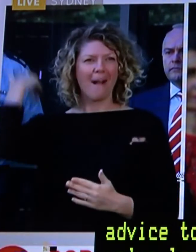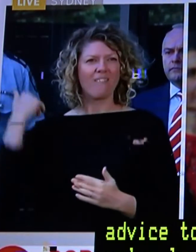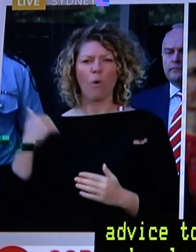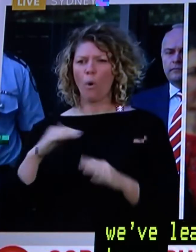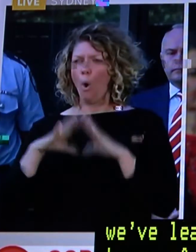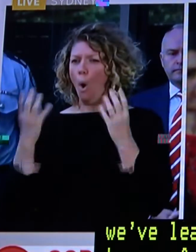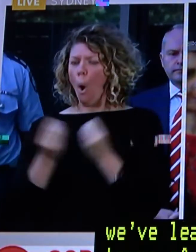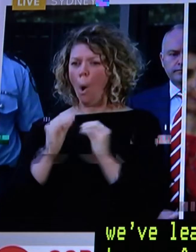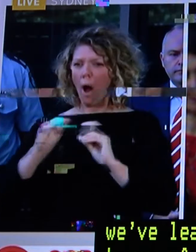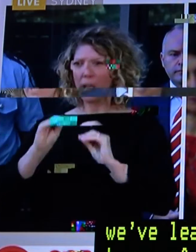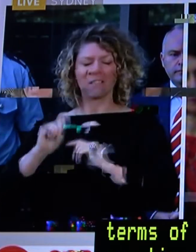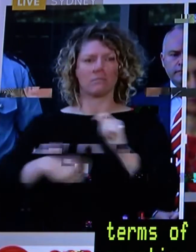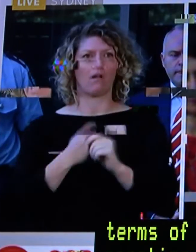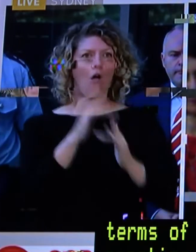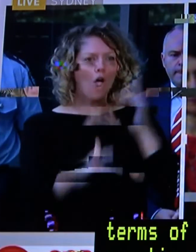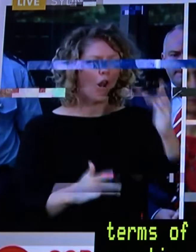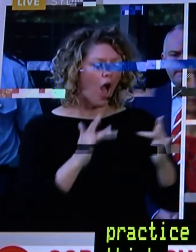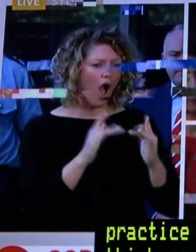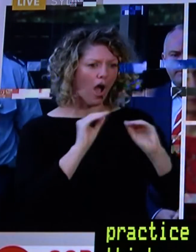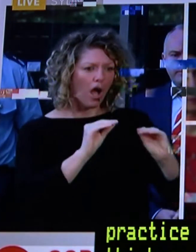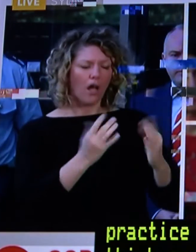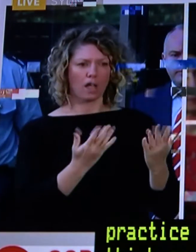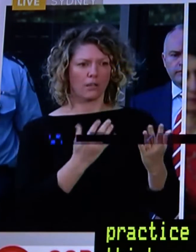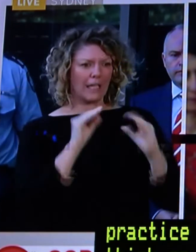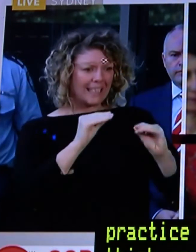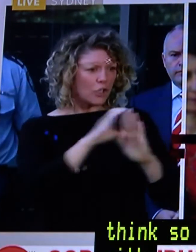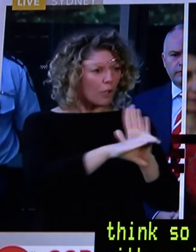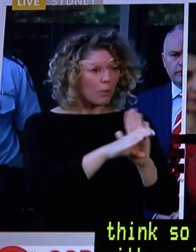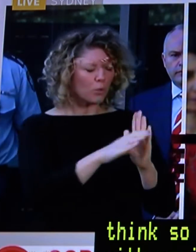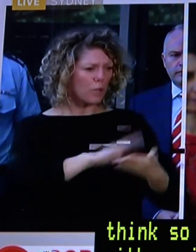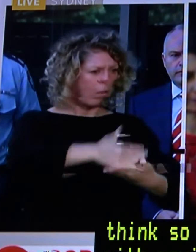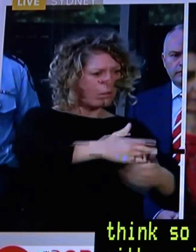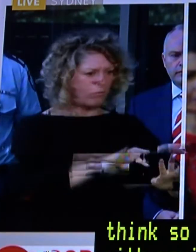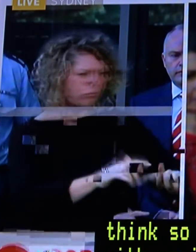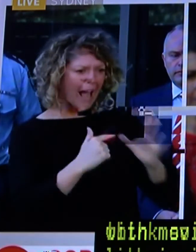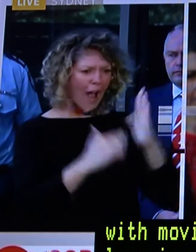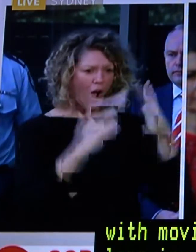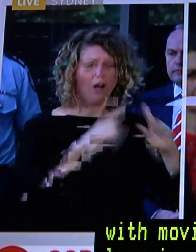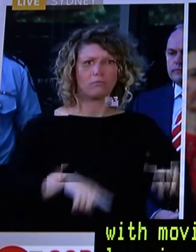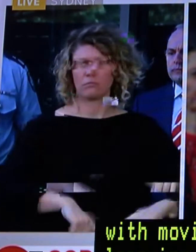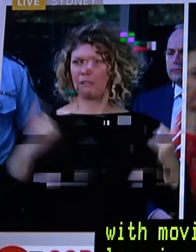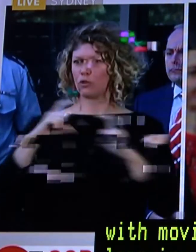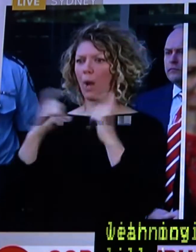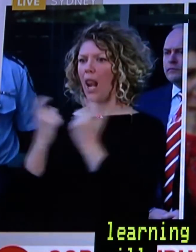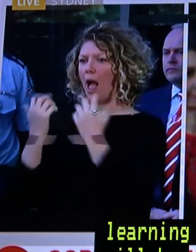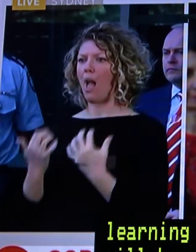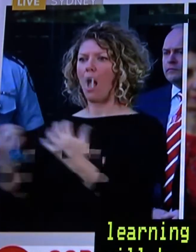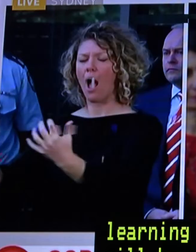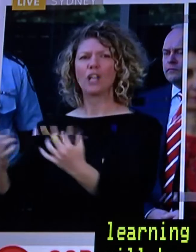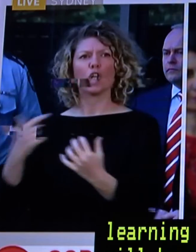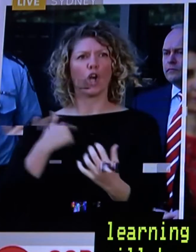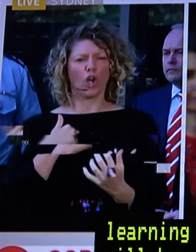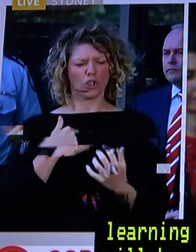moving online and moving to learning from home, which we know will be a part of education in term 2, has been incredible, and it would be a shame to